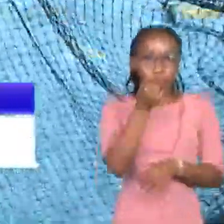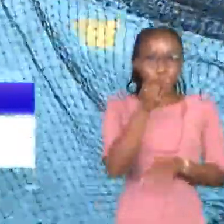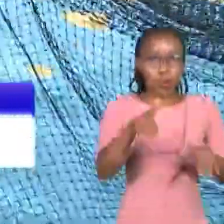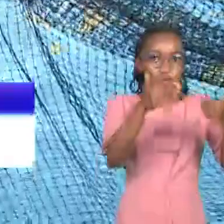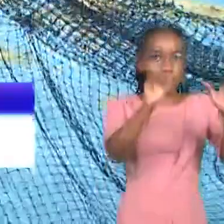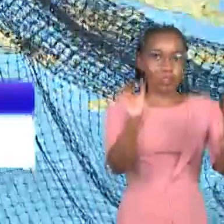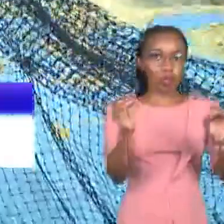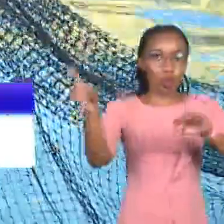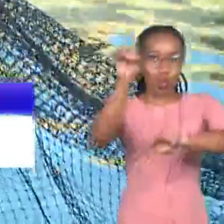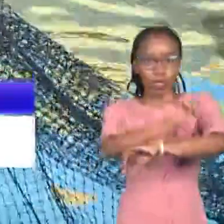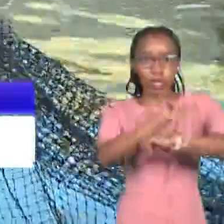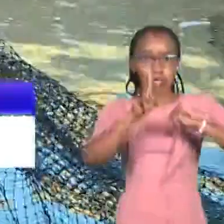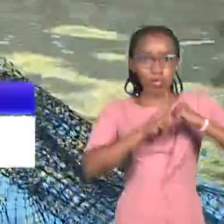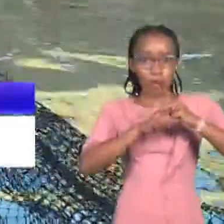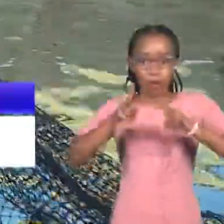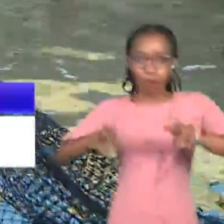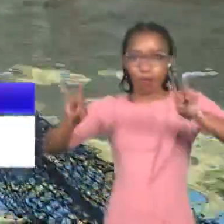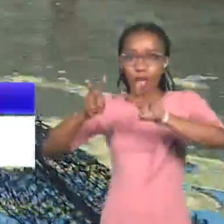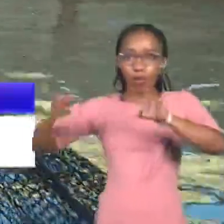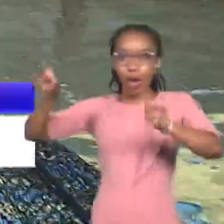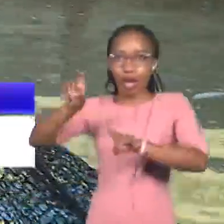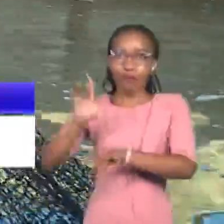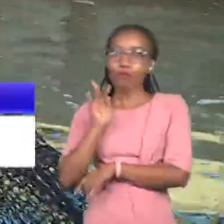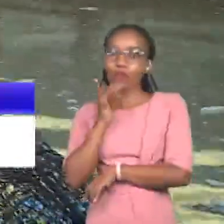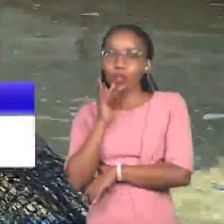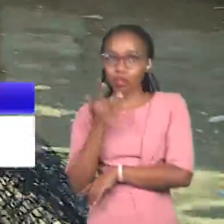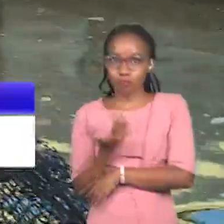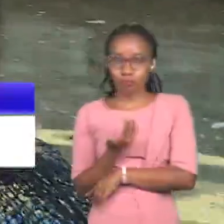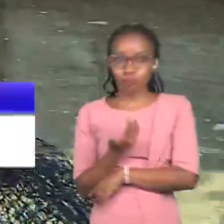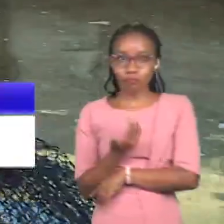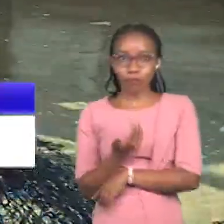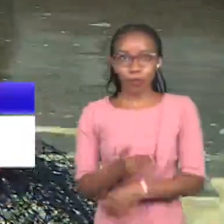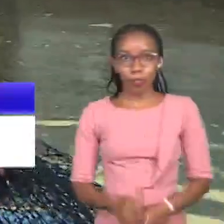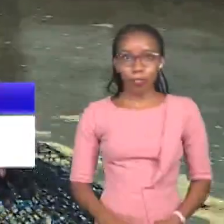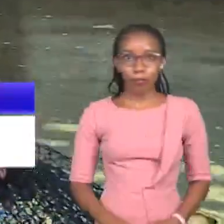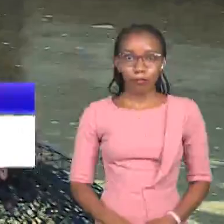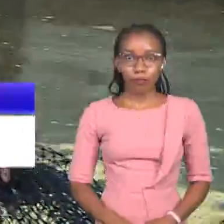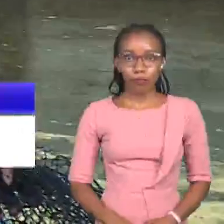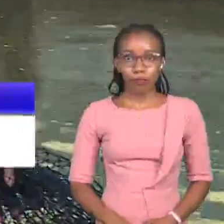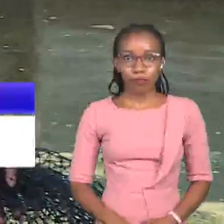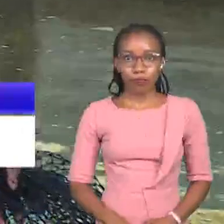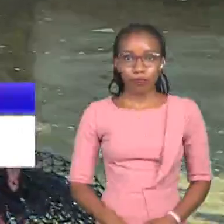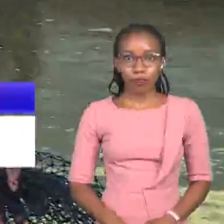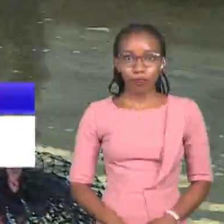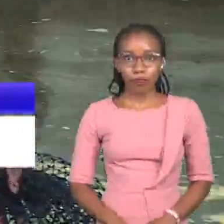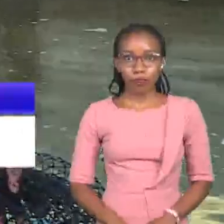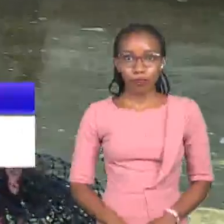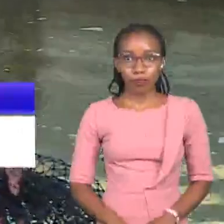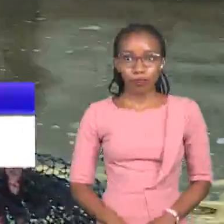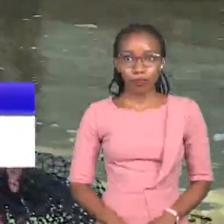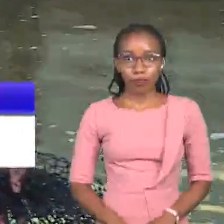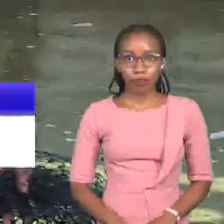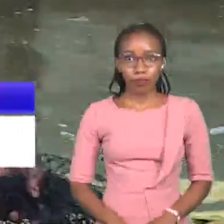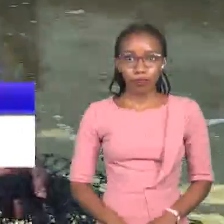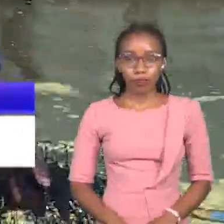7 days to add value of their taste. Reporting for Switch TV from Machakos County, I'm David